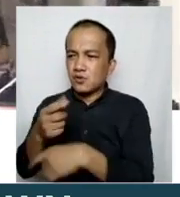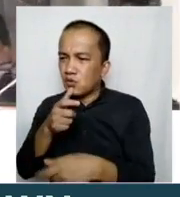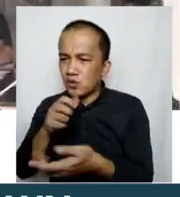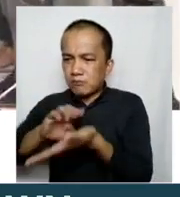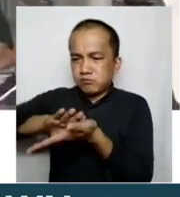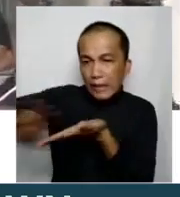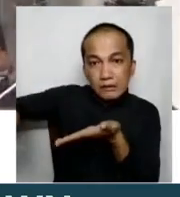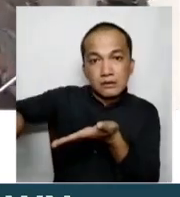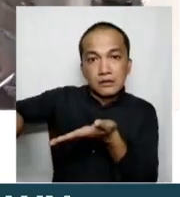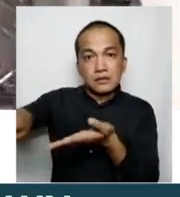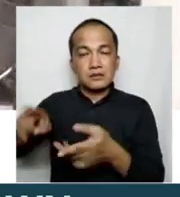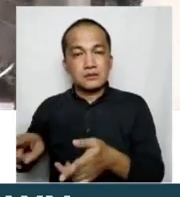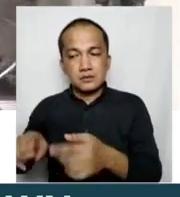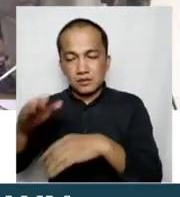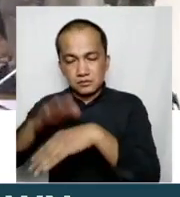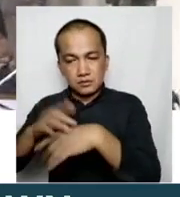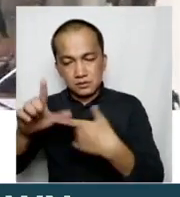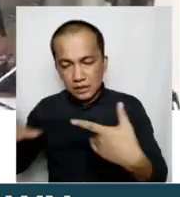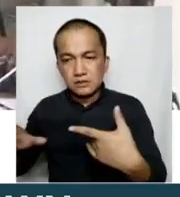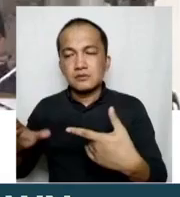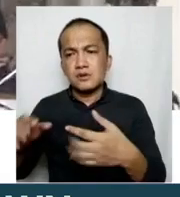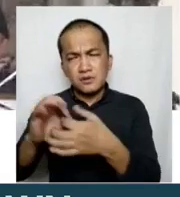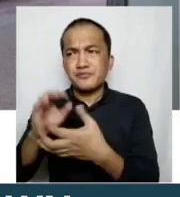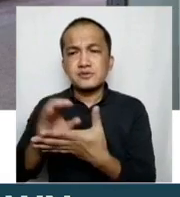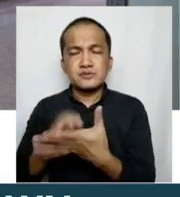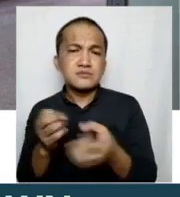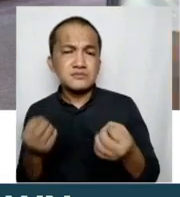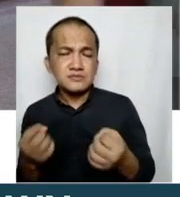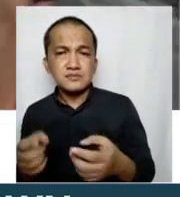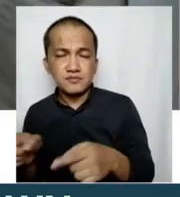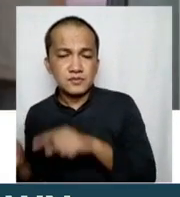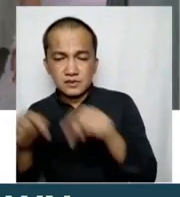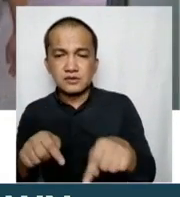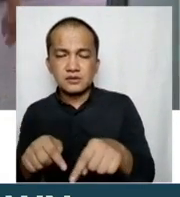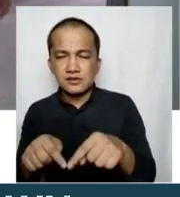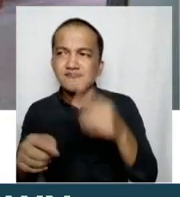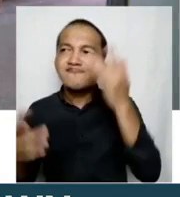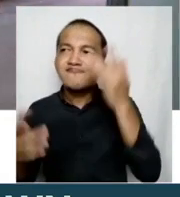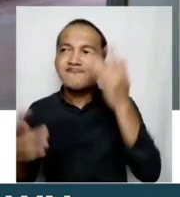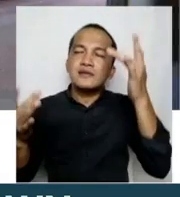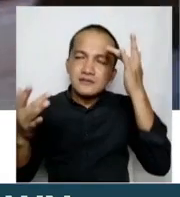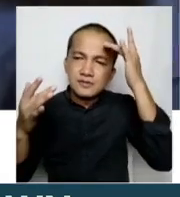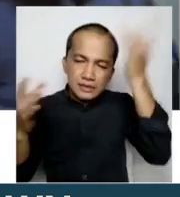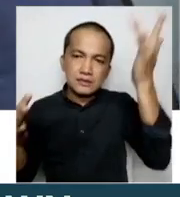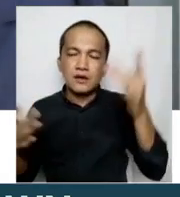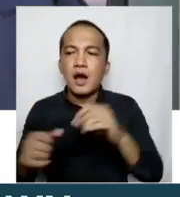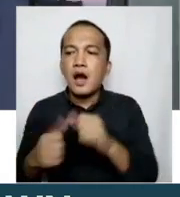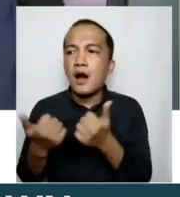Mm-hmm. Kahit na may shift to online, of course, marami pa rin dito naman nagkakaalaman kung